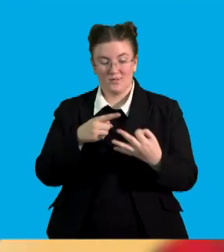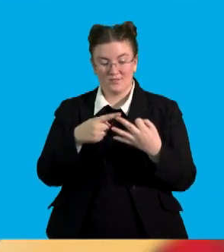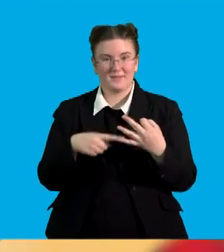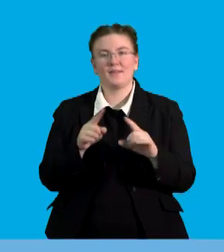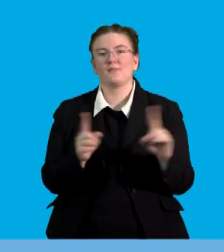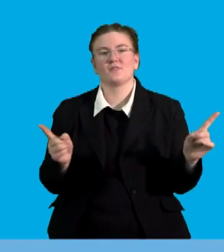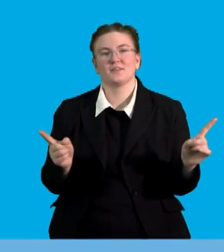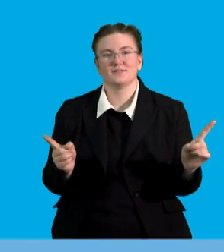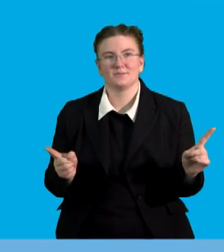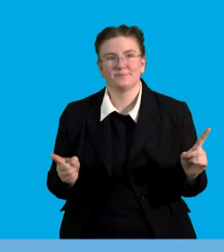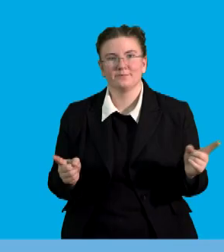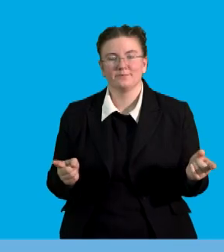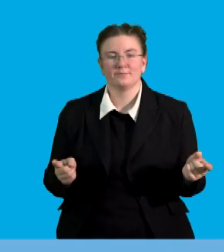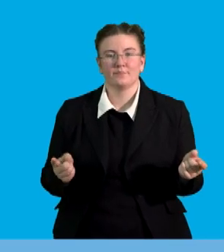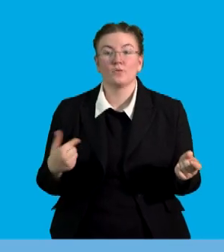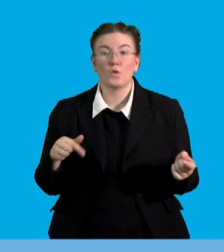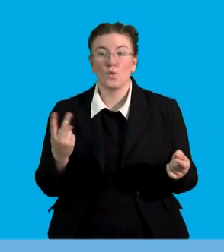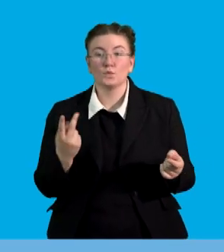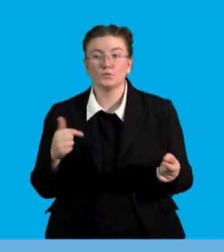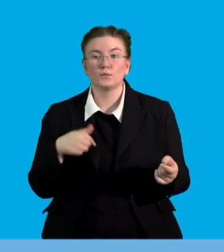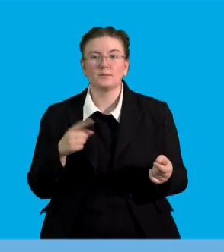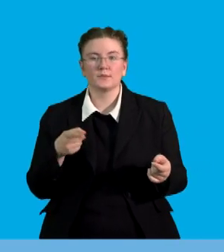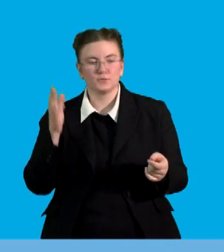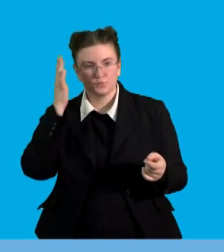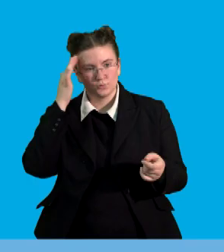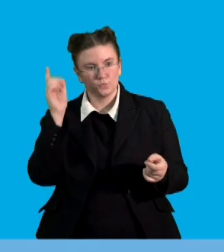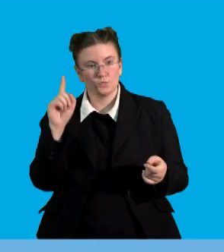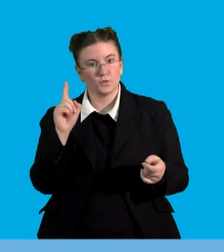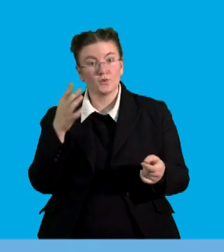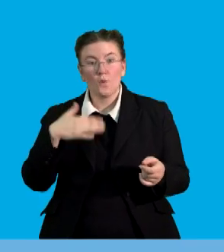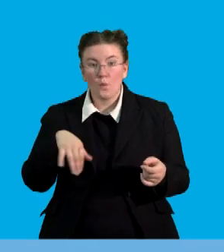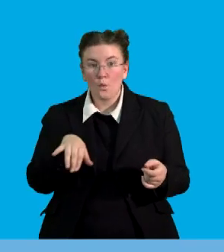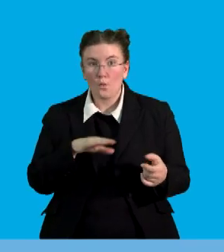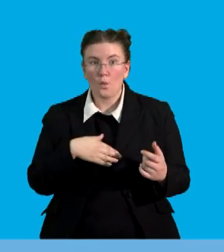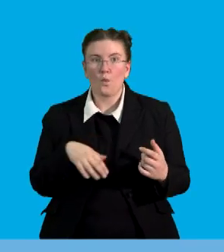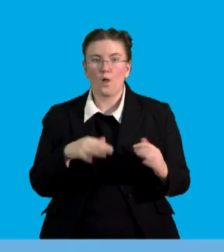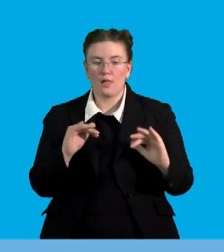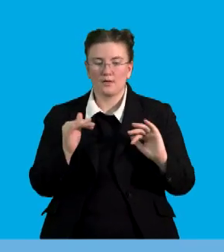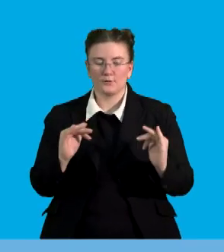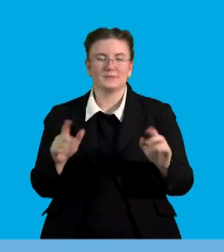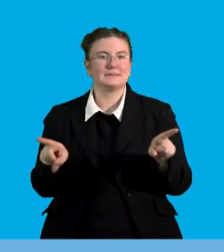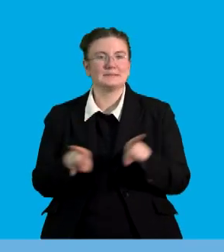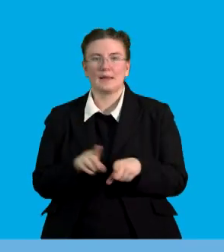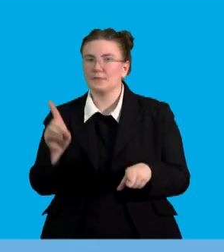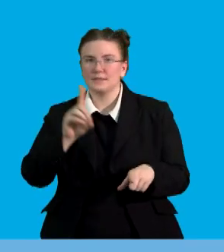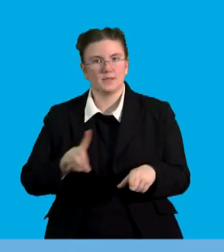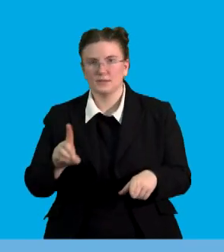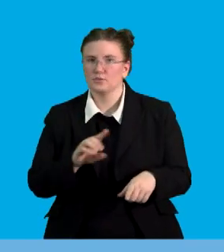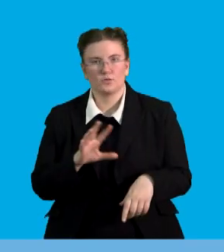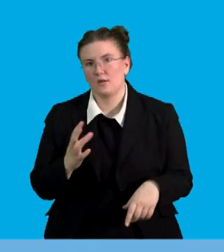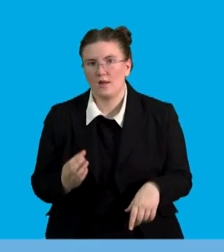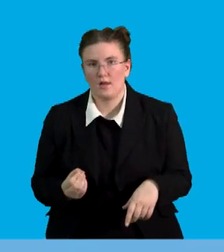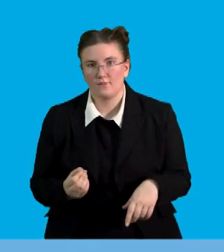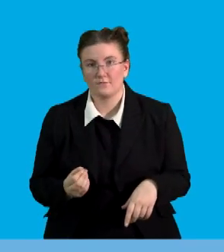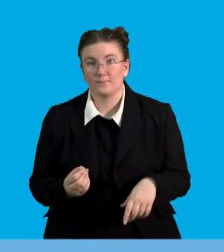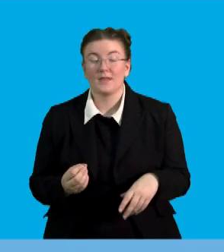different. So then, we also need to know that not all liquids have the same density. The type